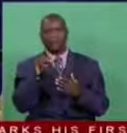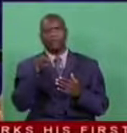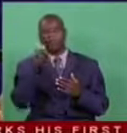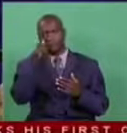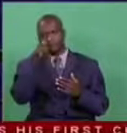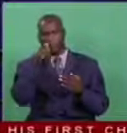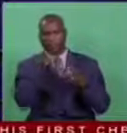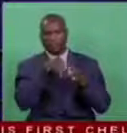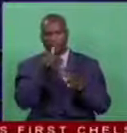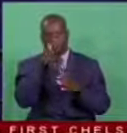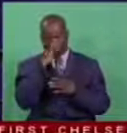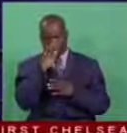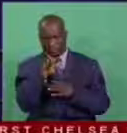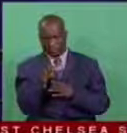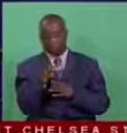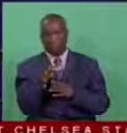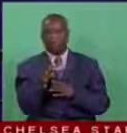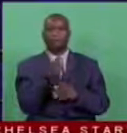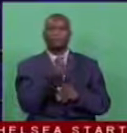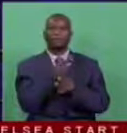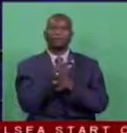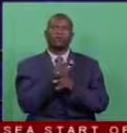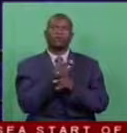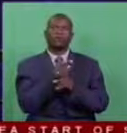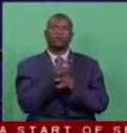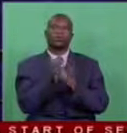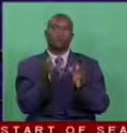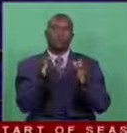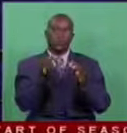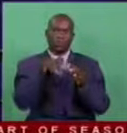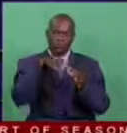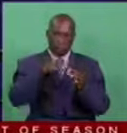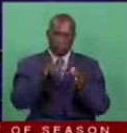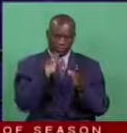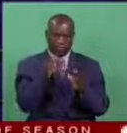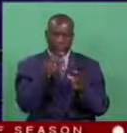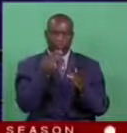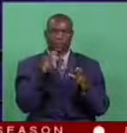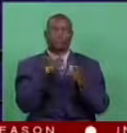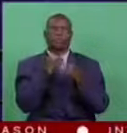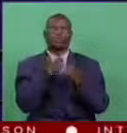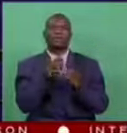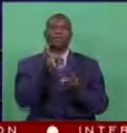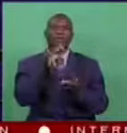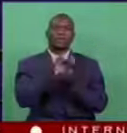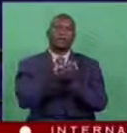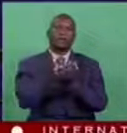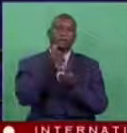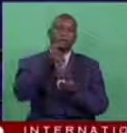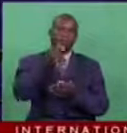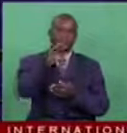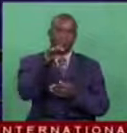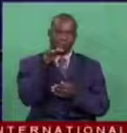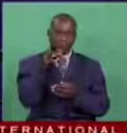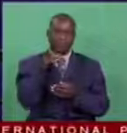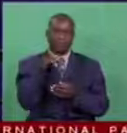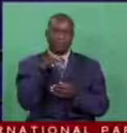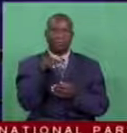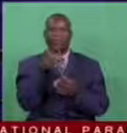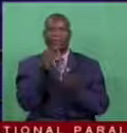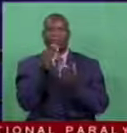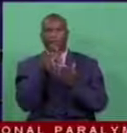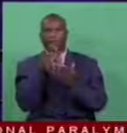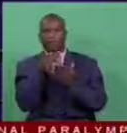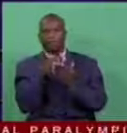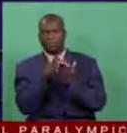activities building and culminating onto this day. So working with our partner, the Culture Fund of Zimbabwe, we've run a series of radio programs